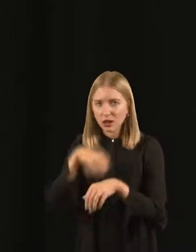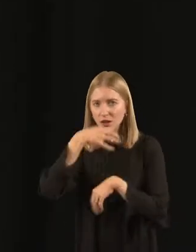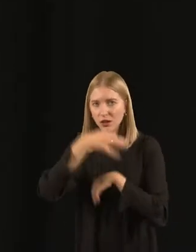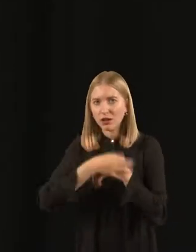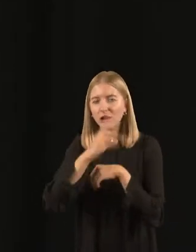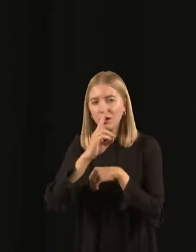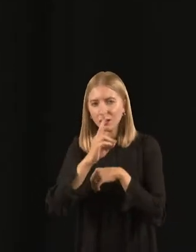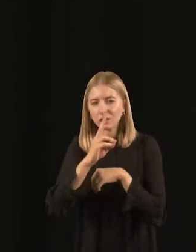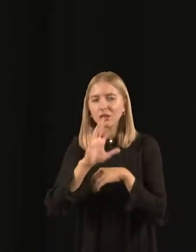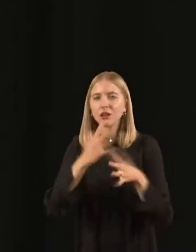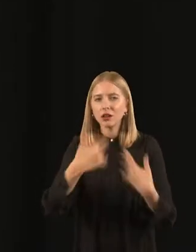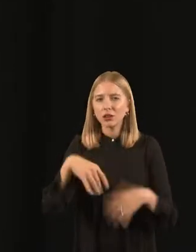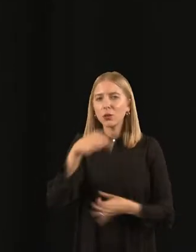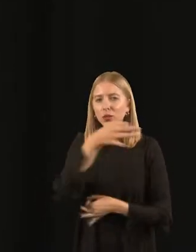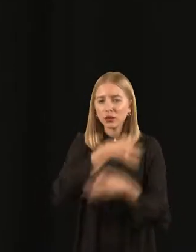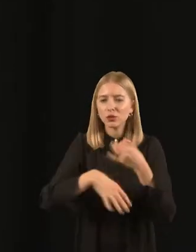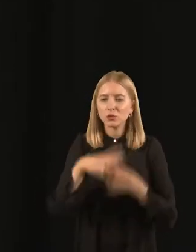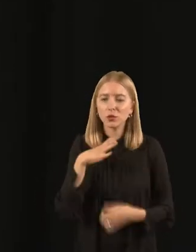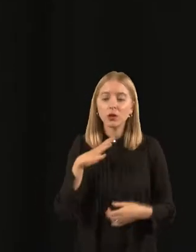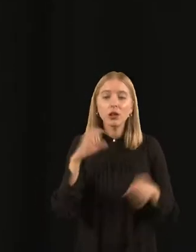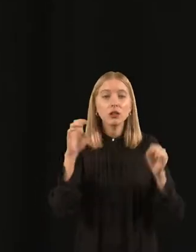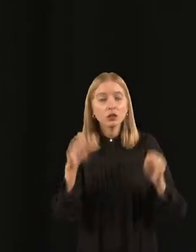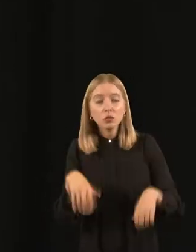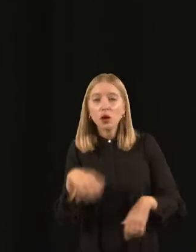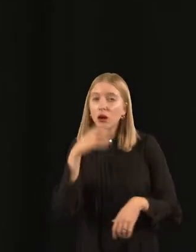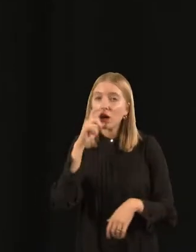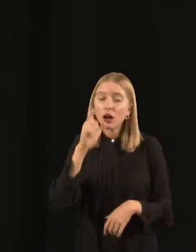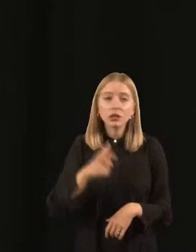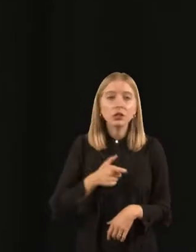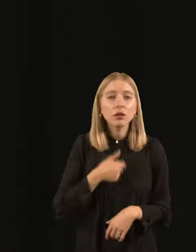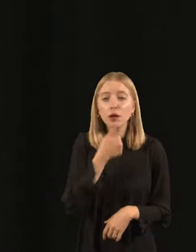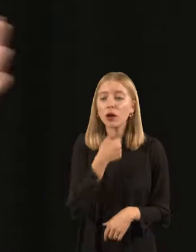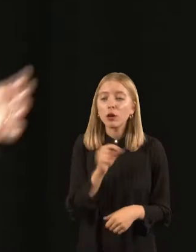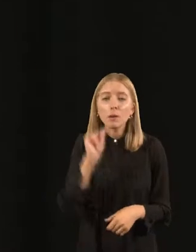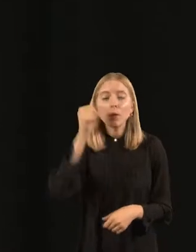perhaps you could say some